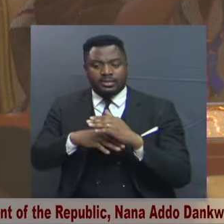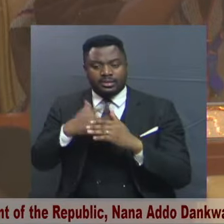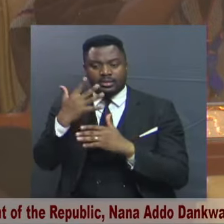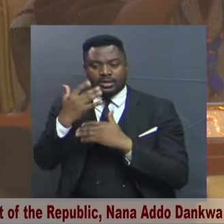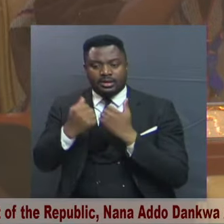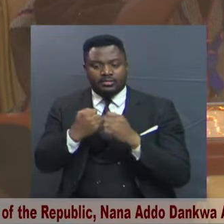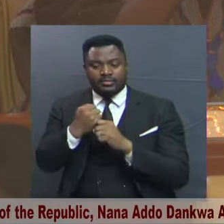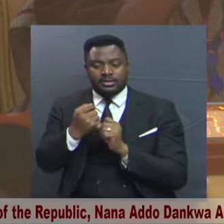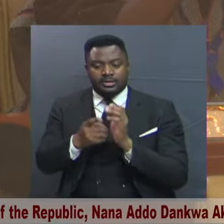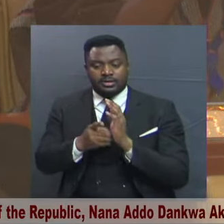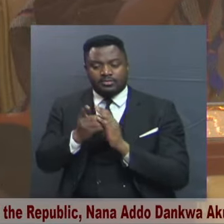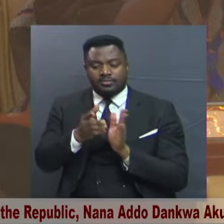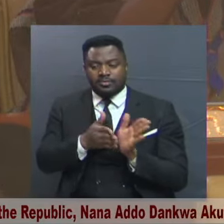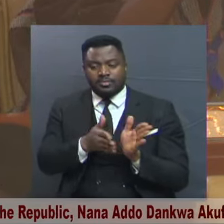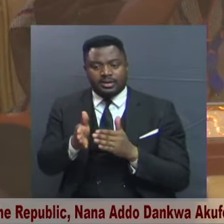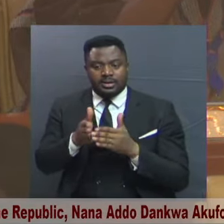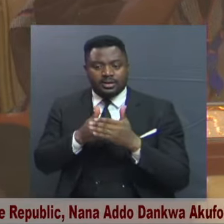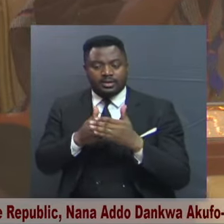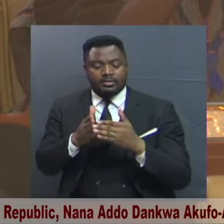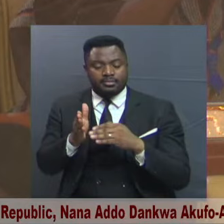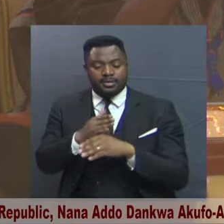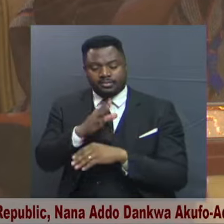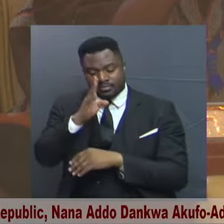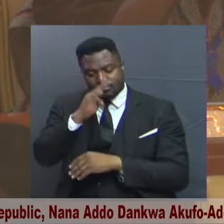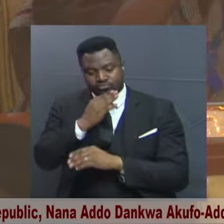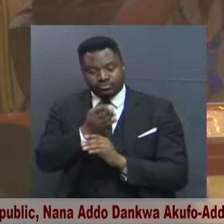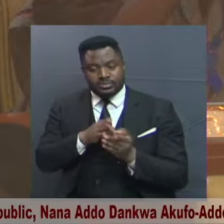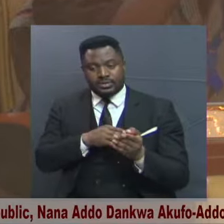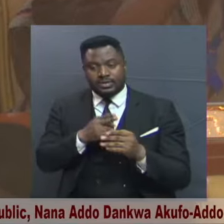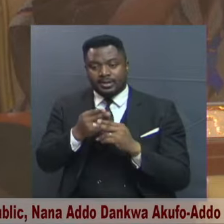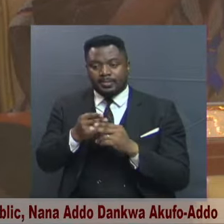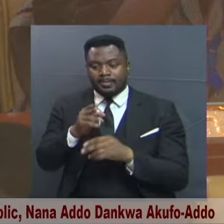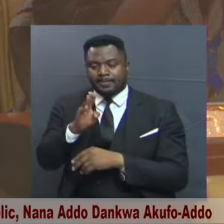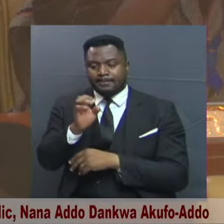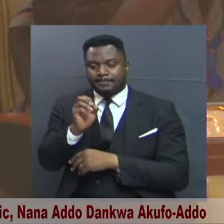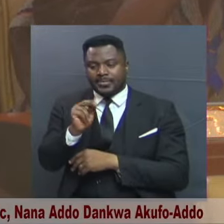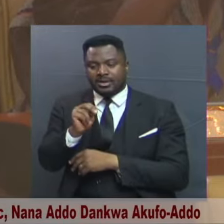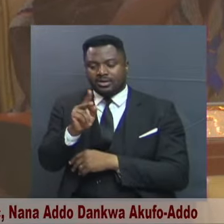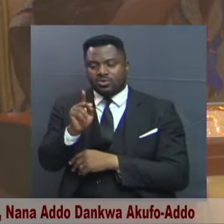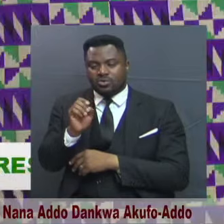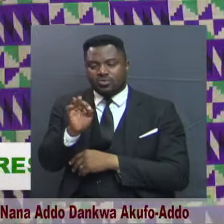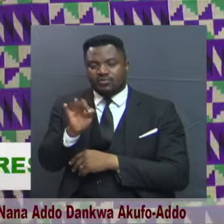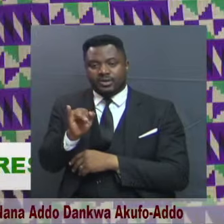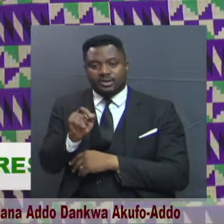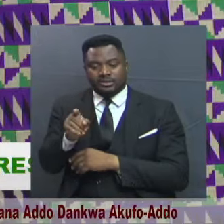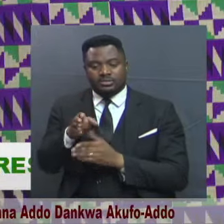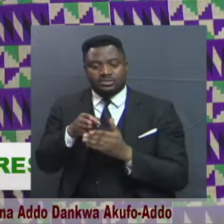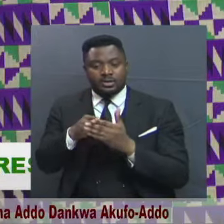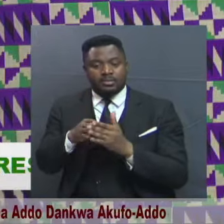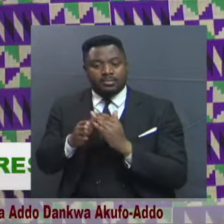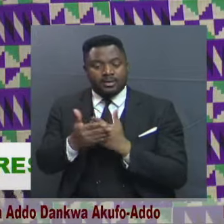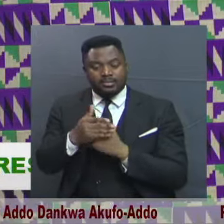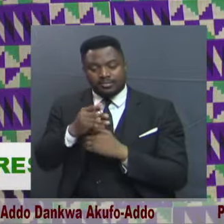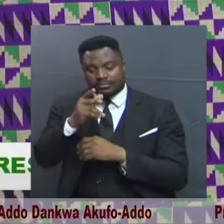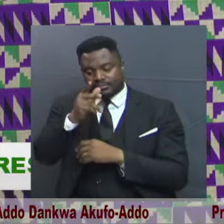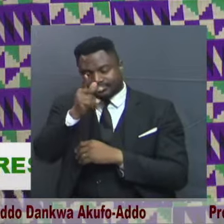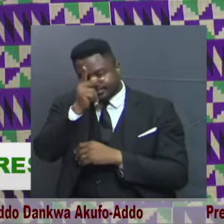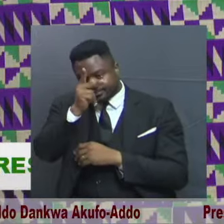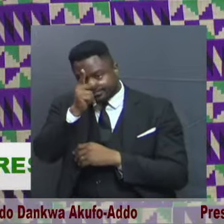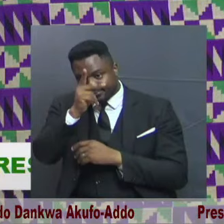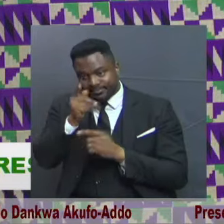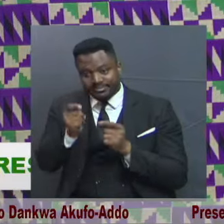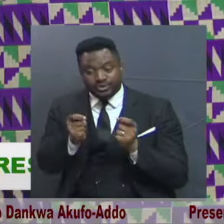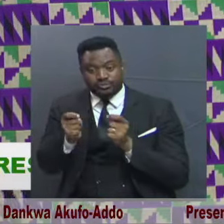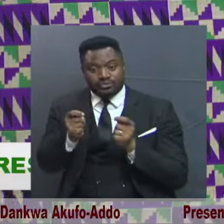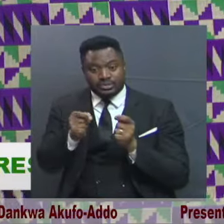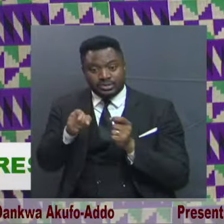development plan led by the late Ben Ki initiated under the MPP administration of President J kufur it was